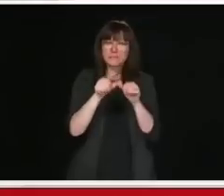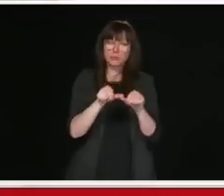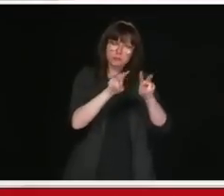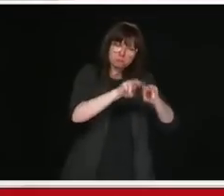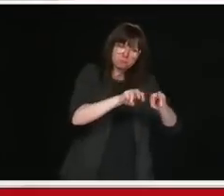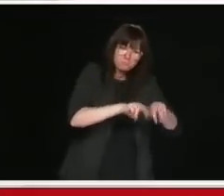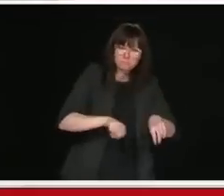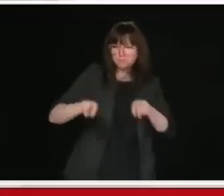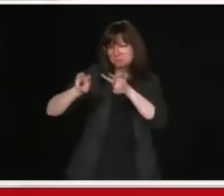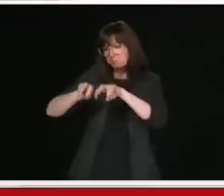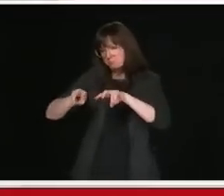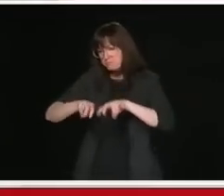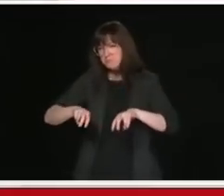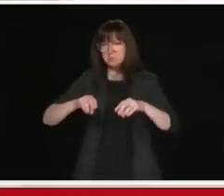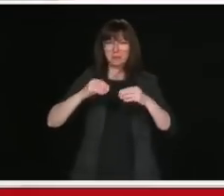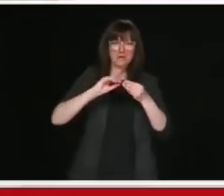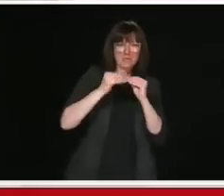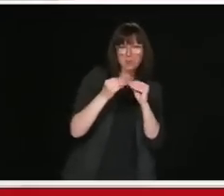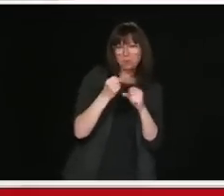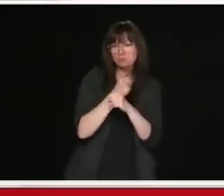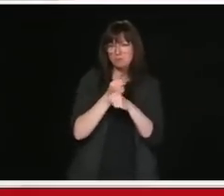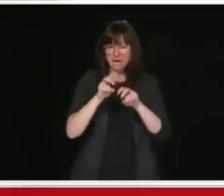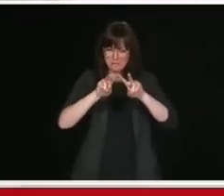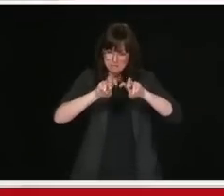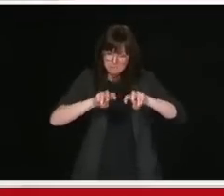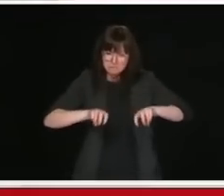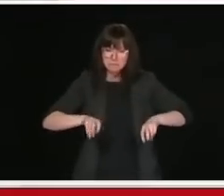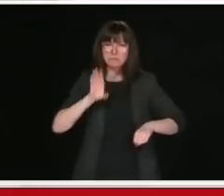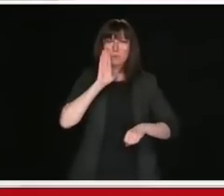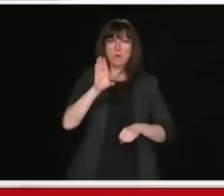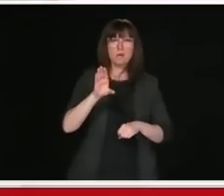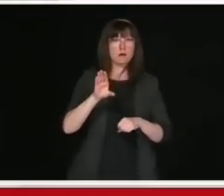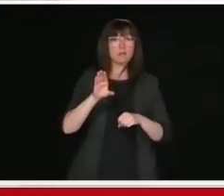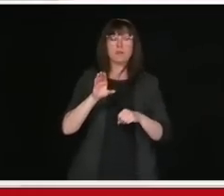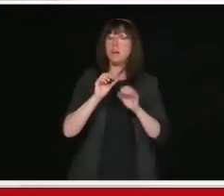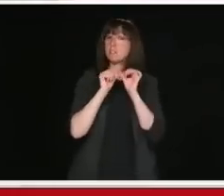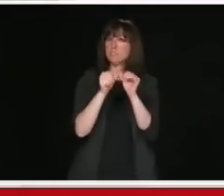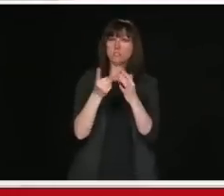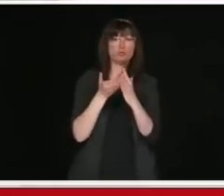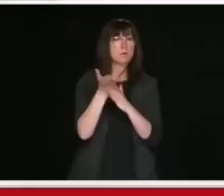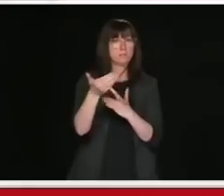we're going to continue to be open with Canadians about those expectations.